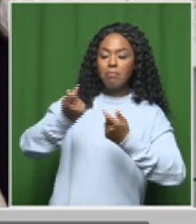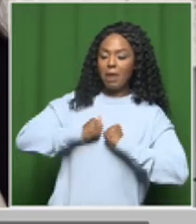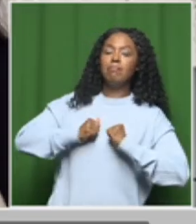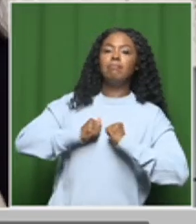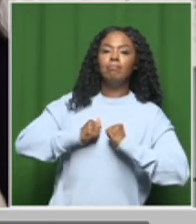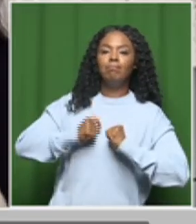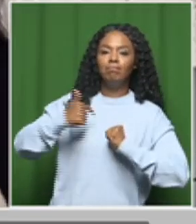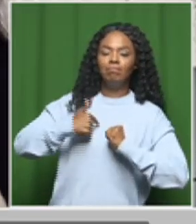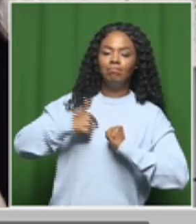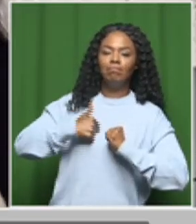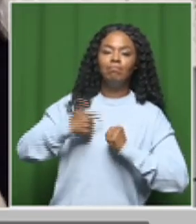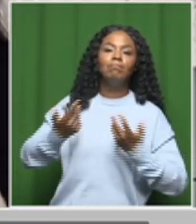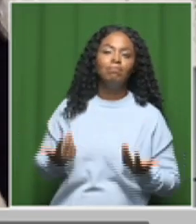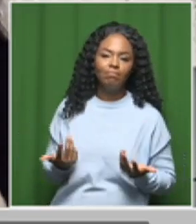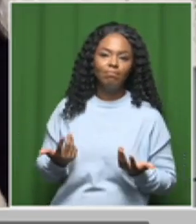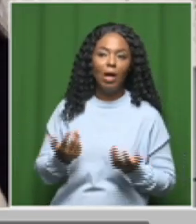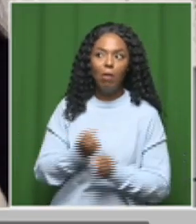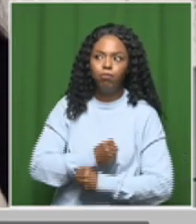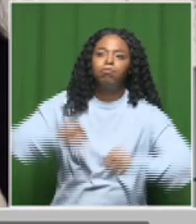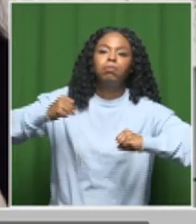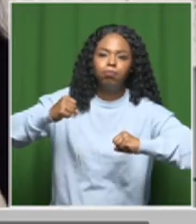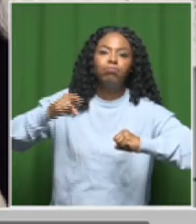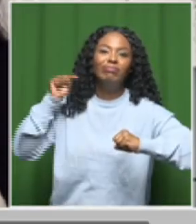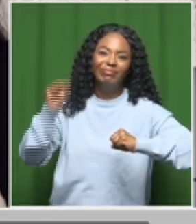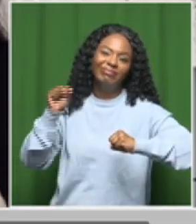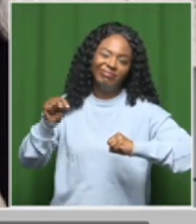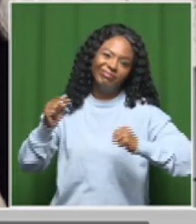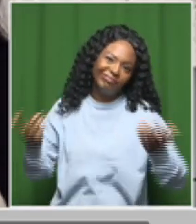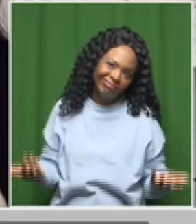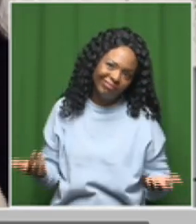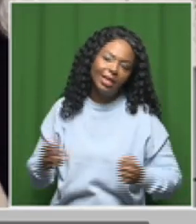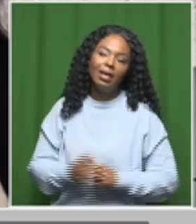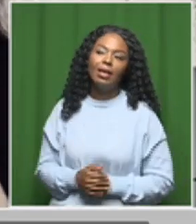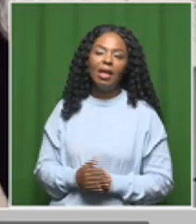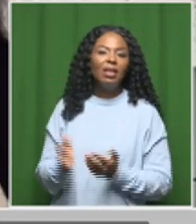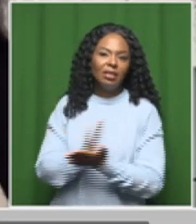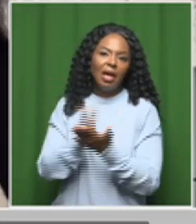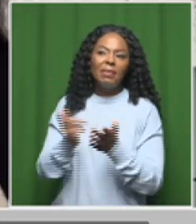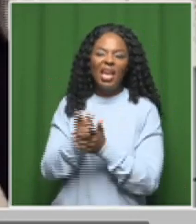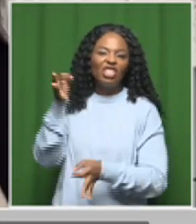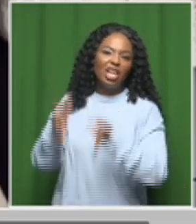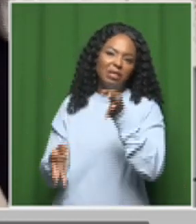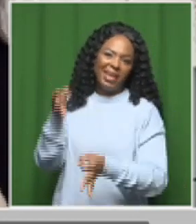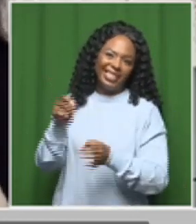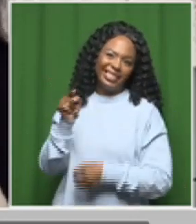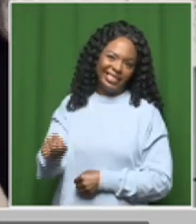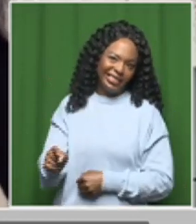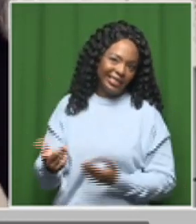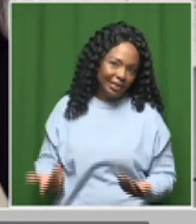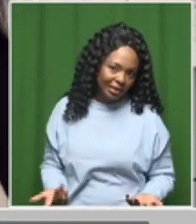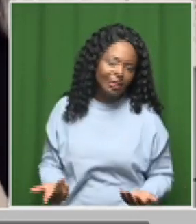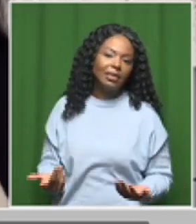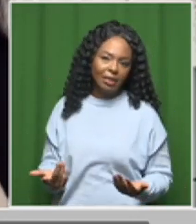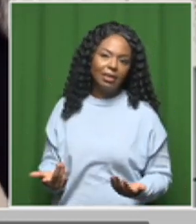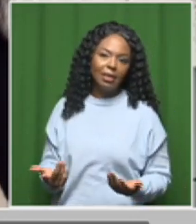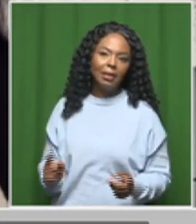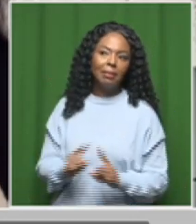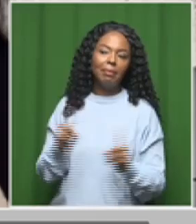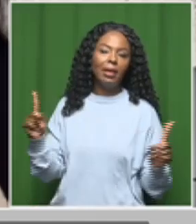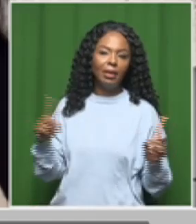about enough? As you said, sometimes one is quick to pass judgment, but what about genetics and the role that that